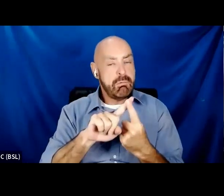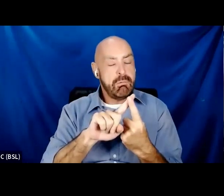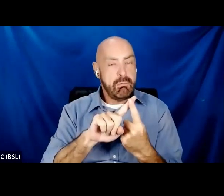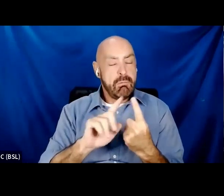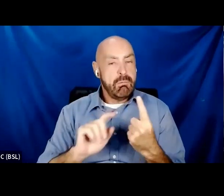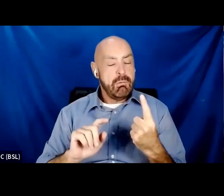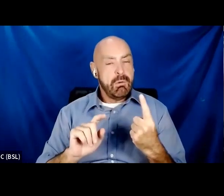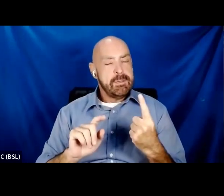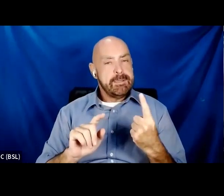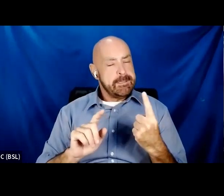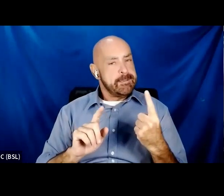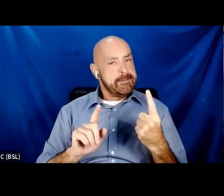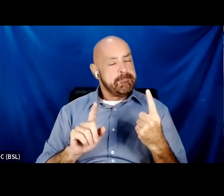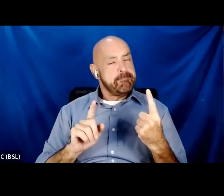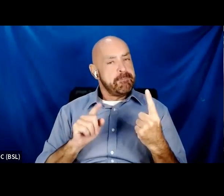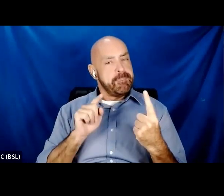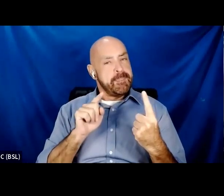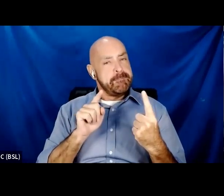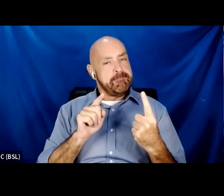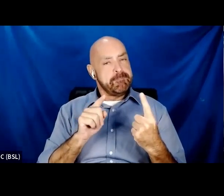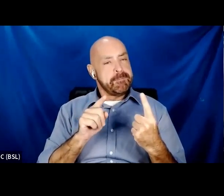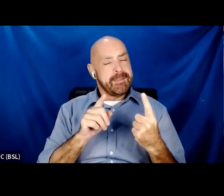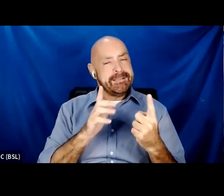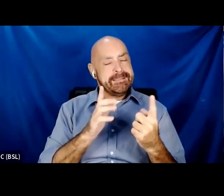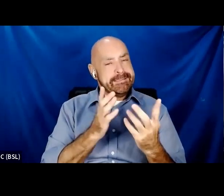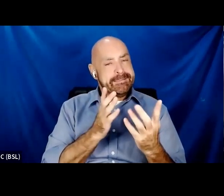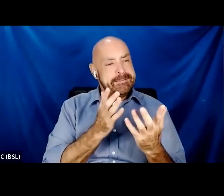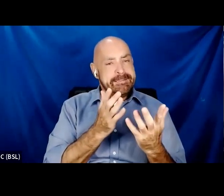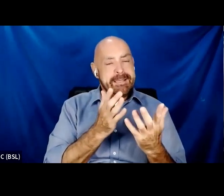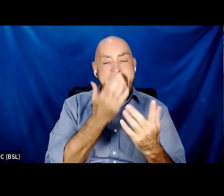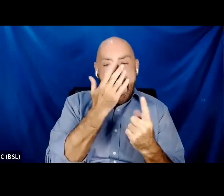is available, subdivided in many ways, including age.